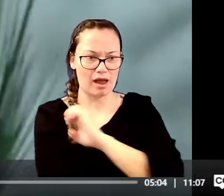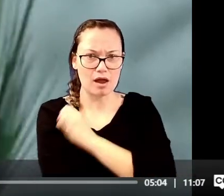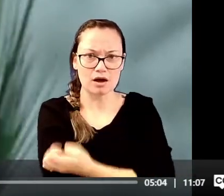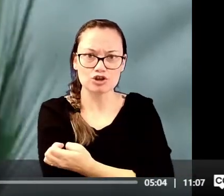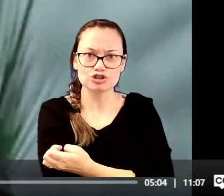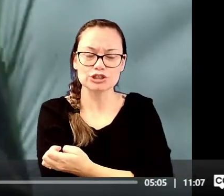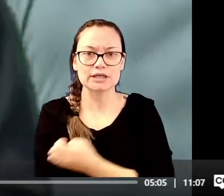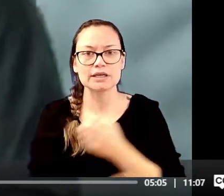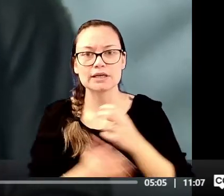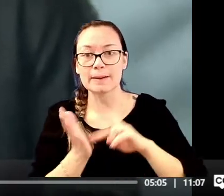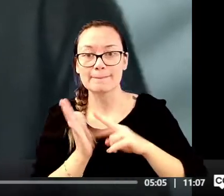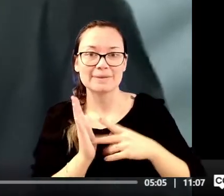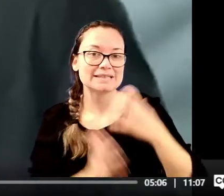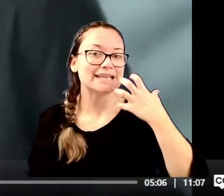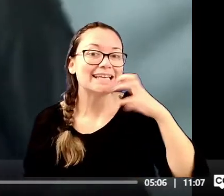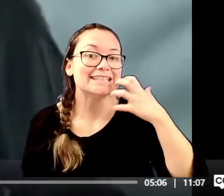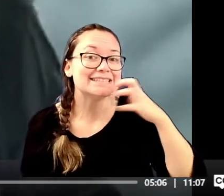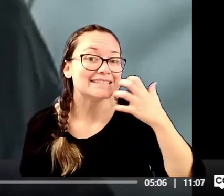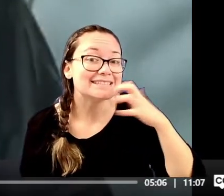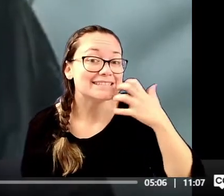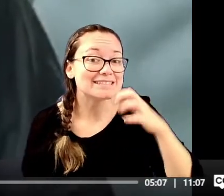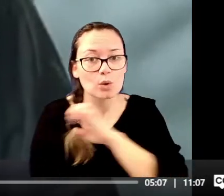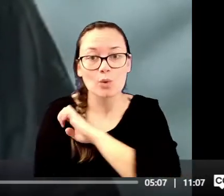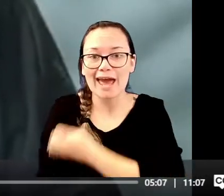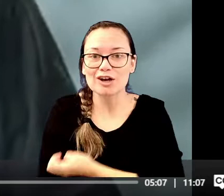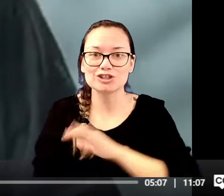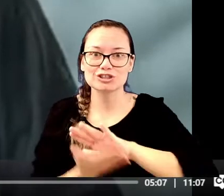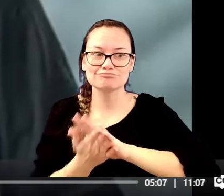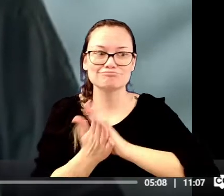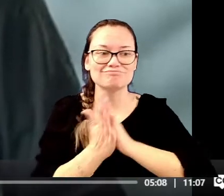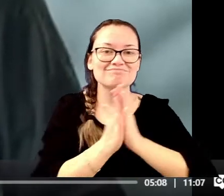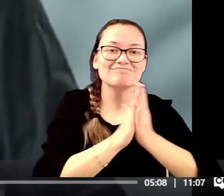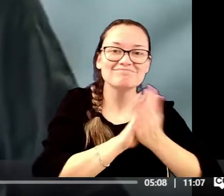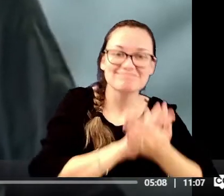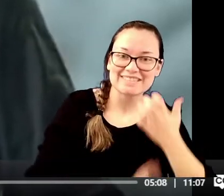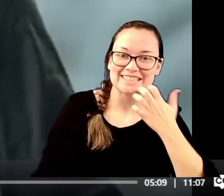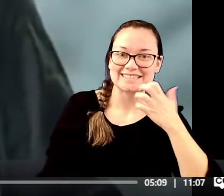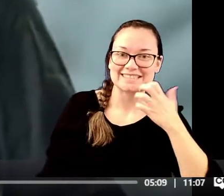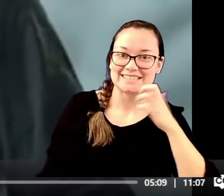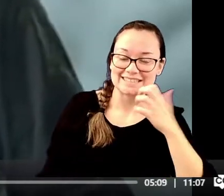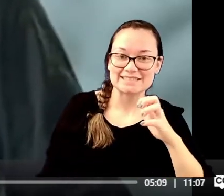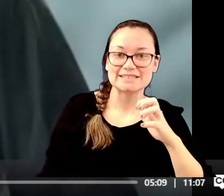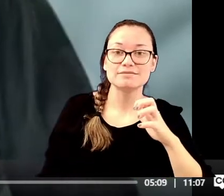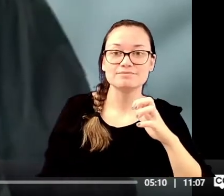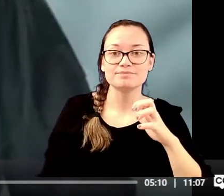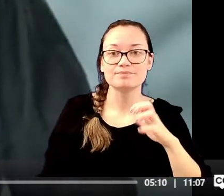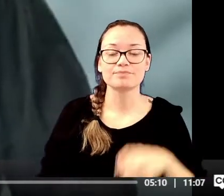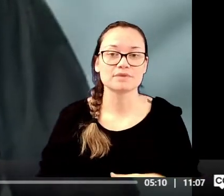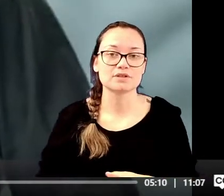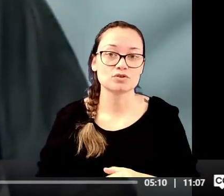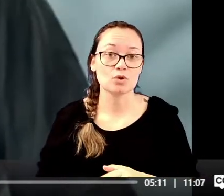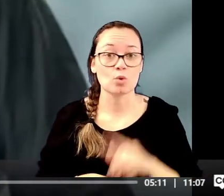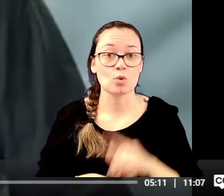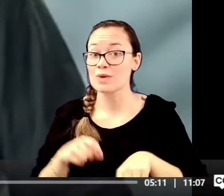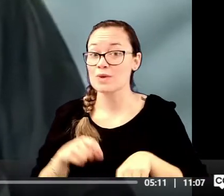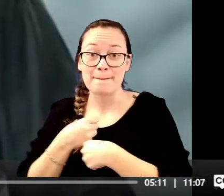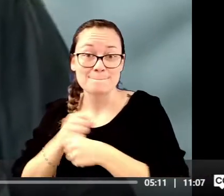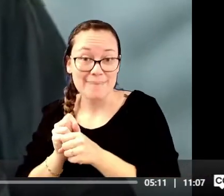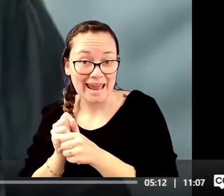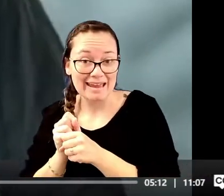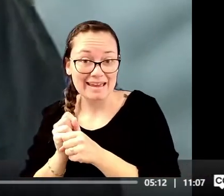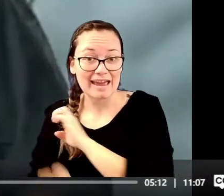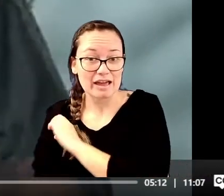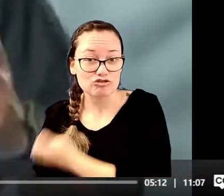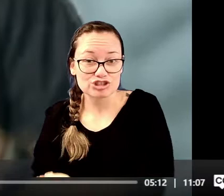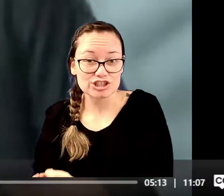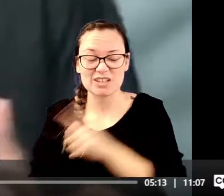it becoming heat, right? So heat is the way that a lot of that energy is lost We can't create energy, we can't destroy